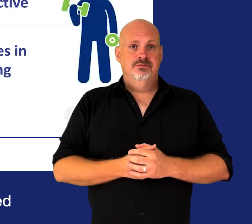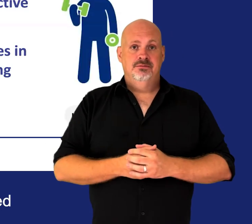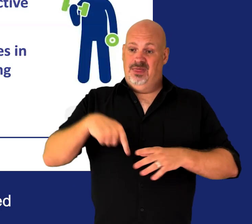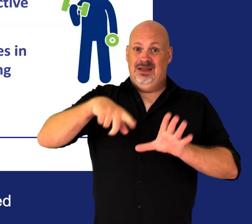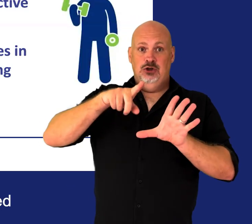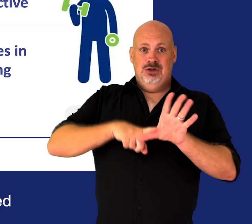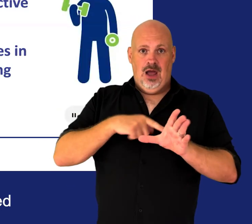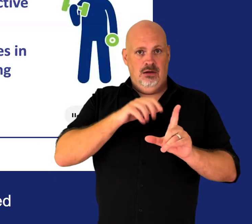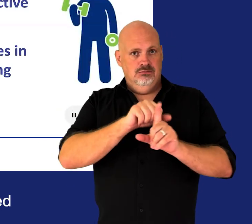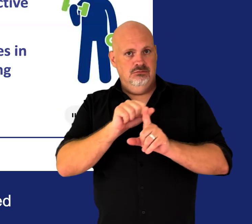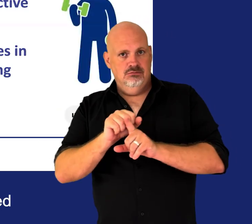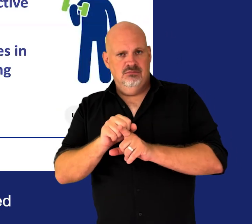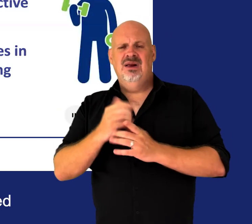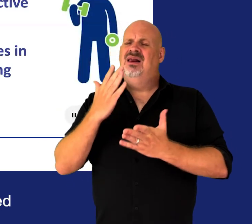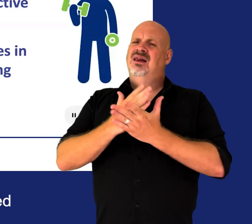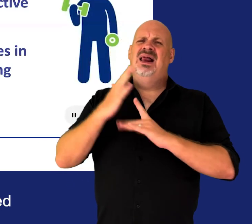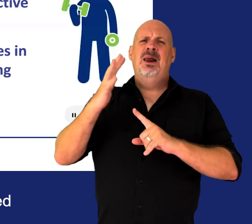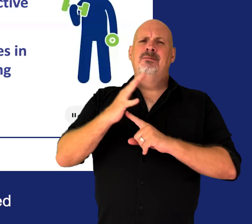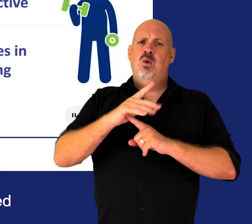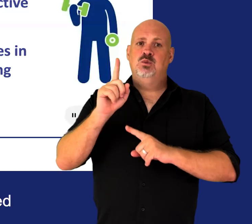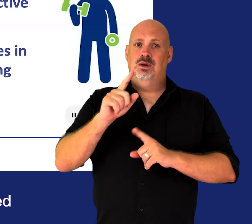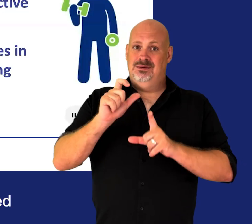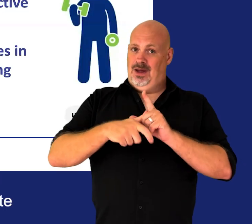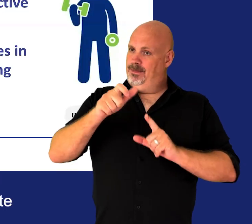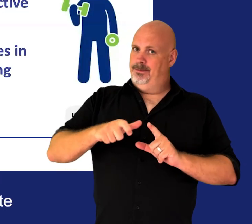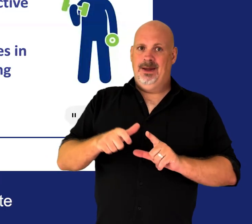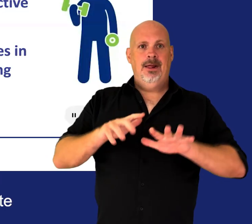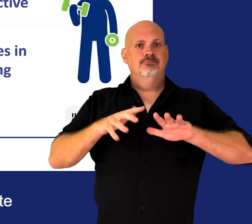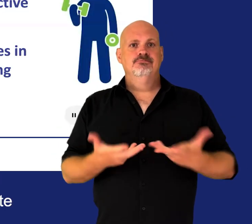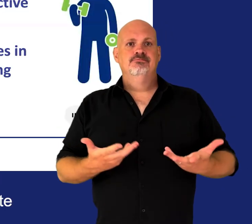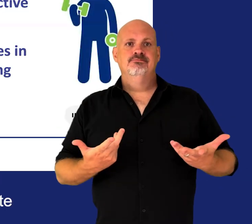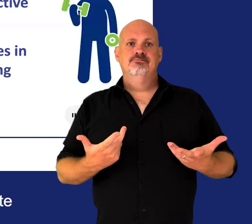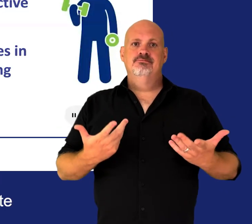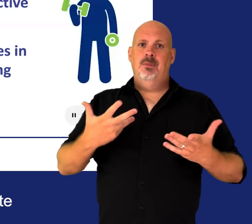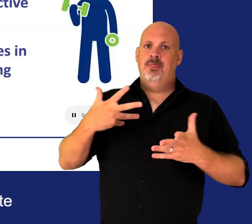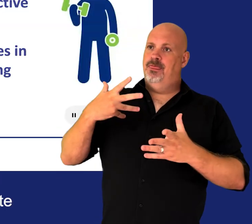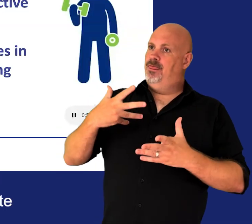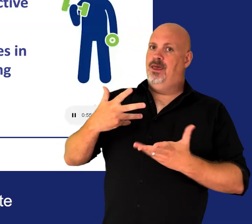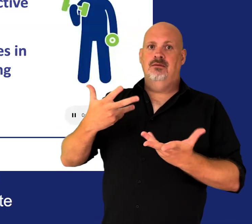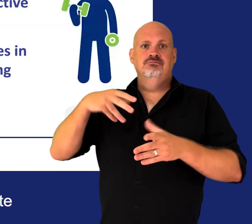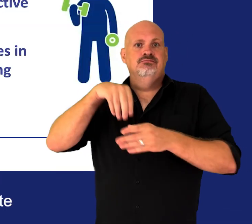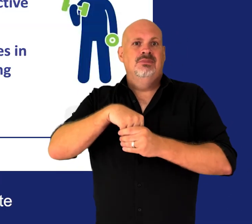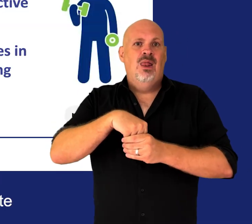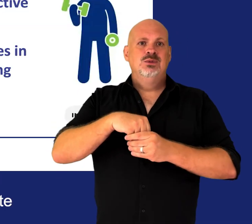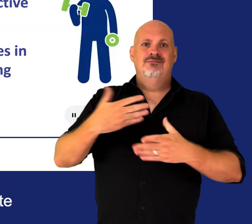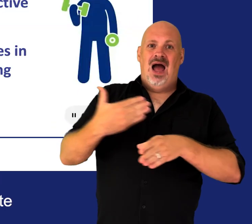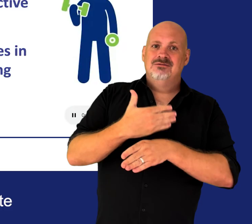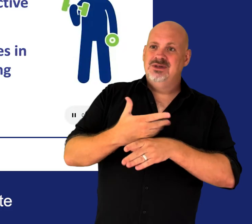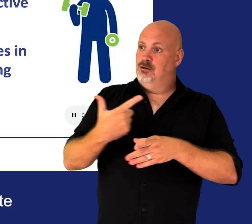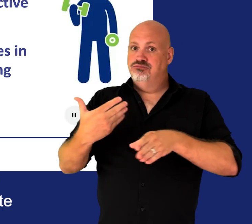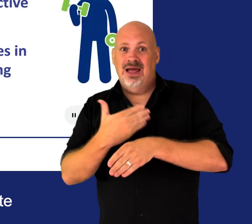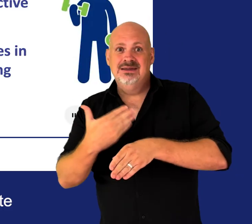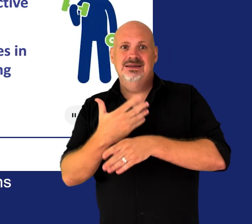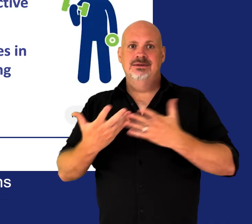However, for this year's finding, the important issue was that disabled people are experiencing a lack of inclusive activities in